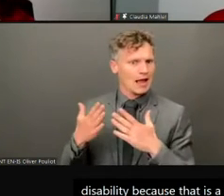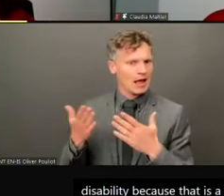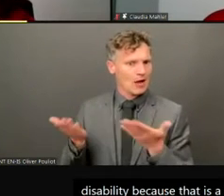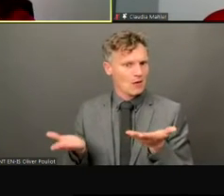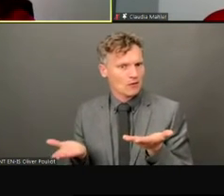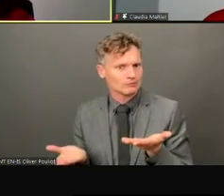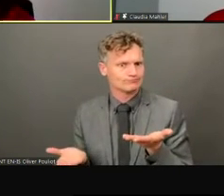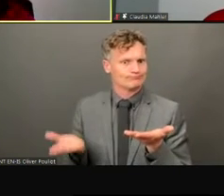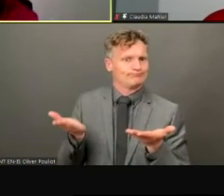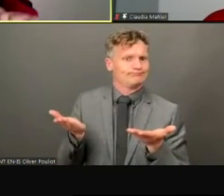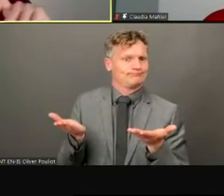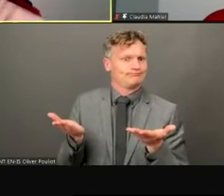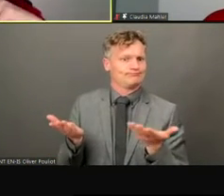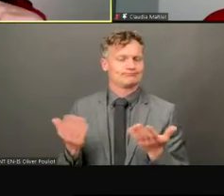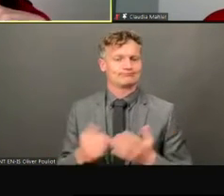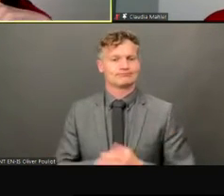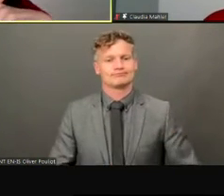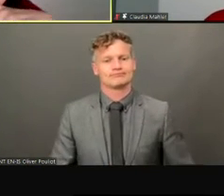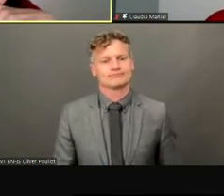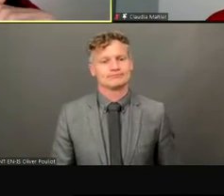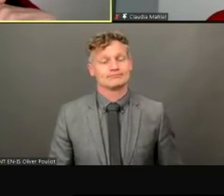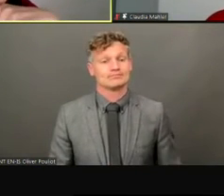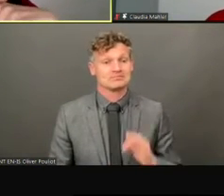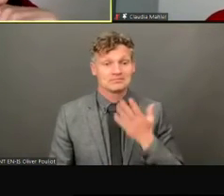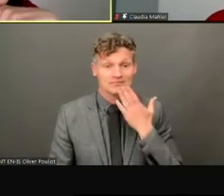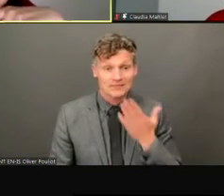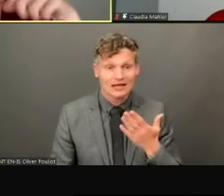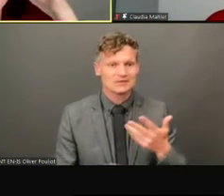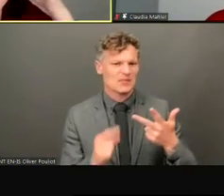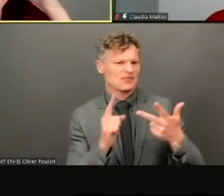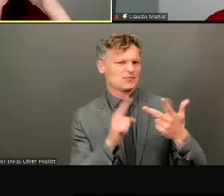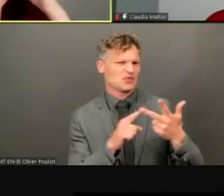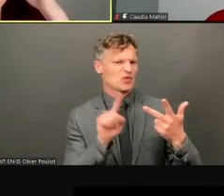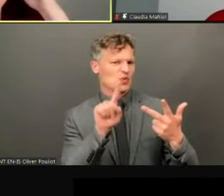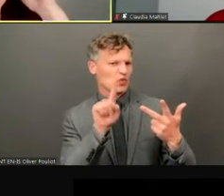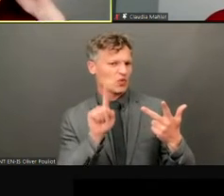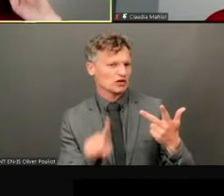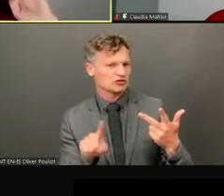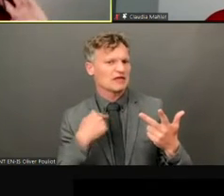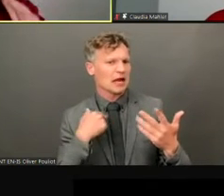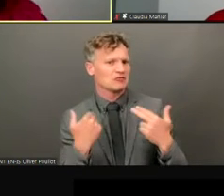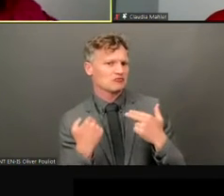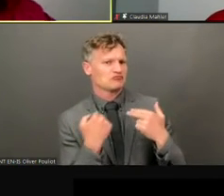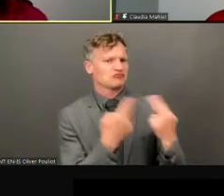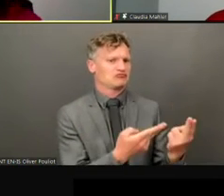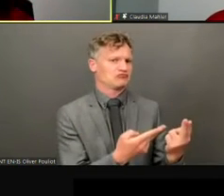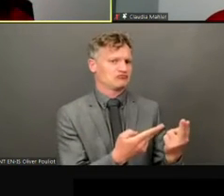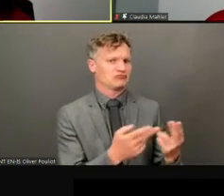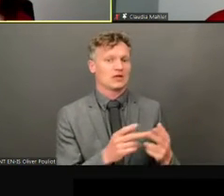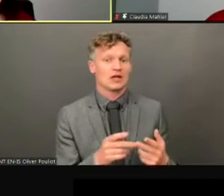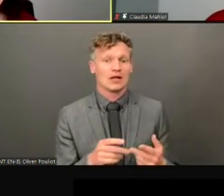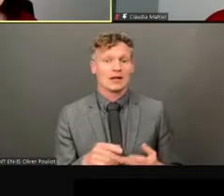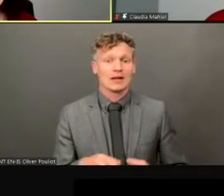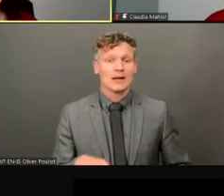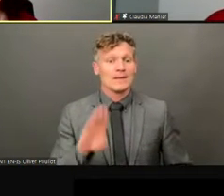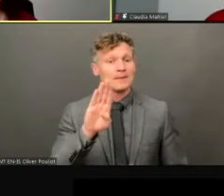Thanks, Kieran. I'll just take another question and then I'll return to Claudia and Gerard. Bill Mitchell.